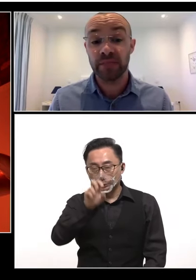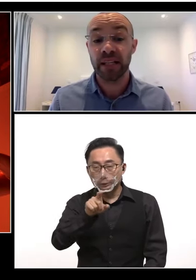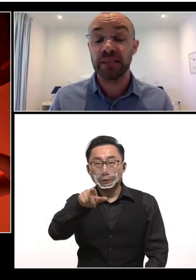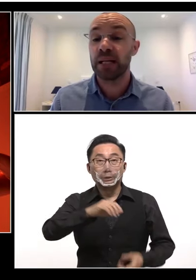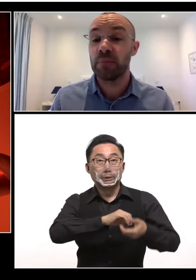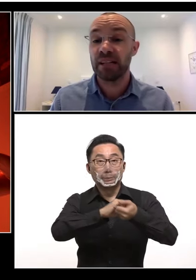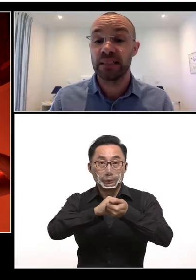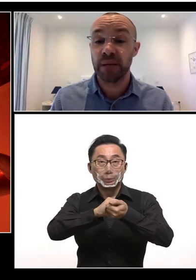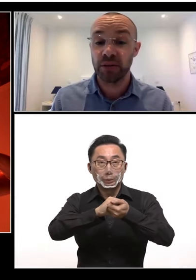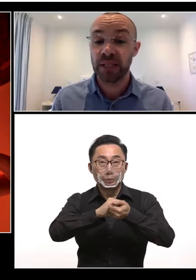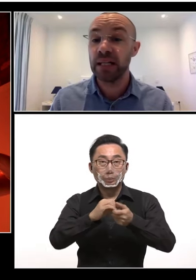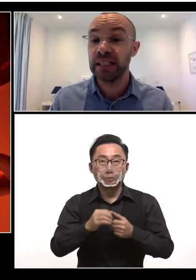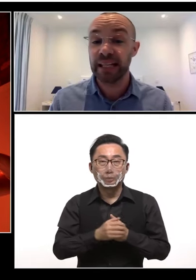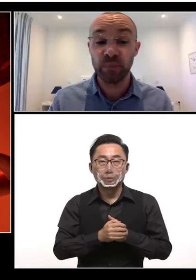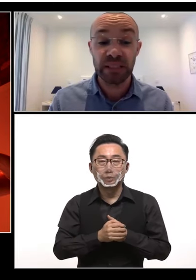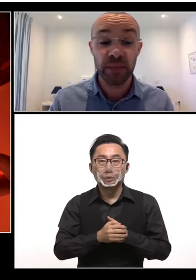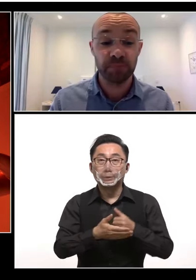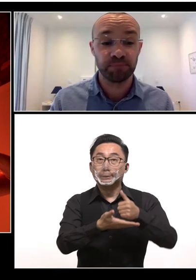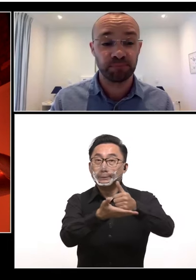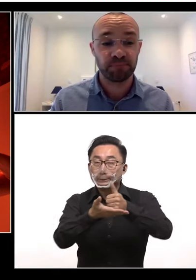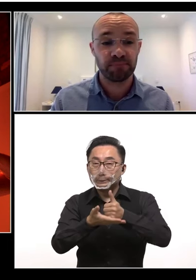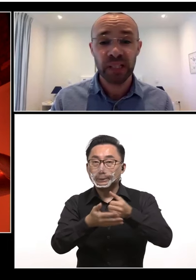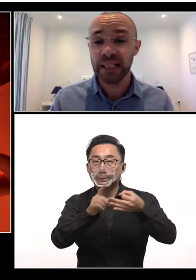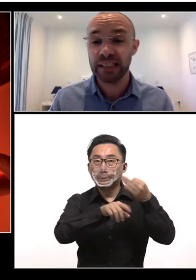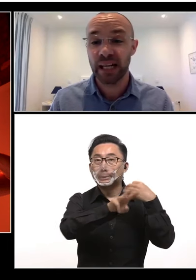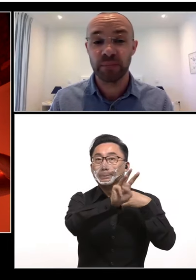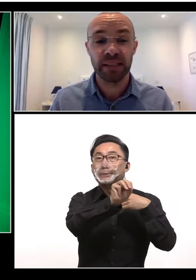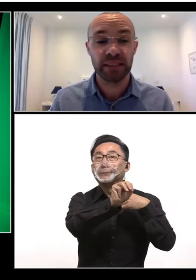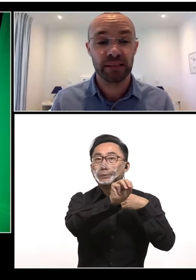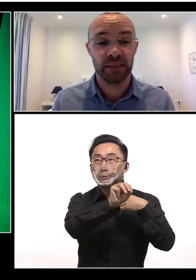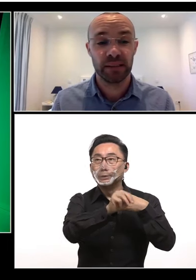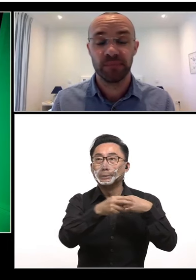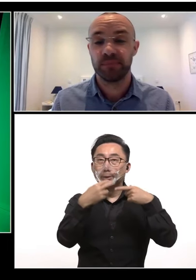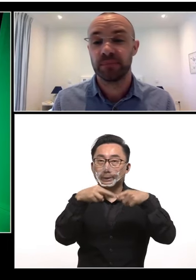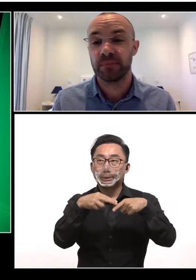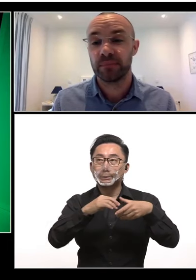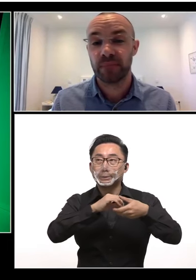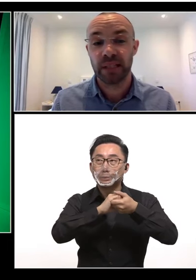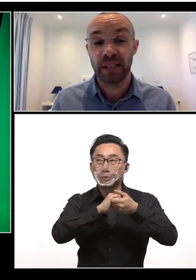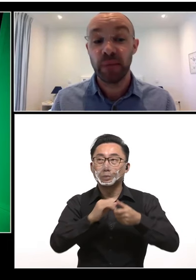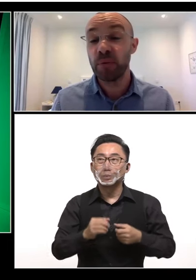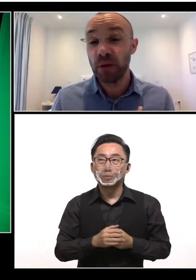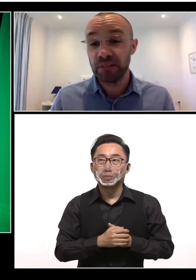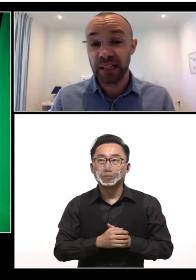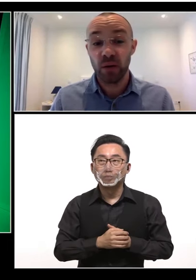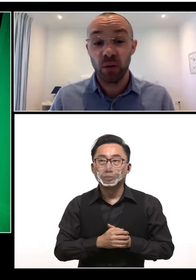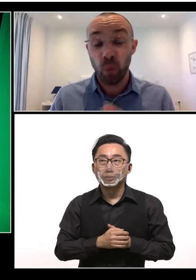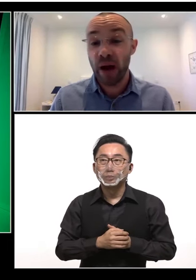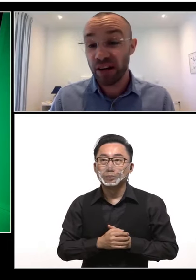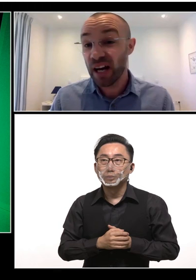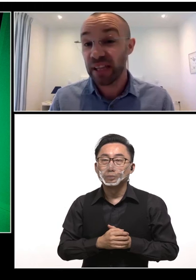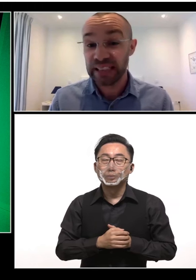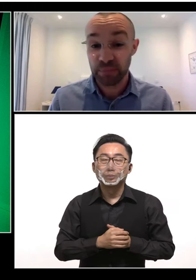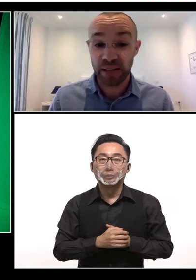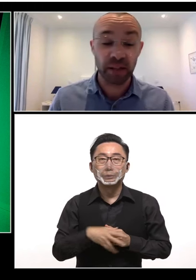Ad Infinitum collaborator Matthew Gurney to help me do it. Next slide, please. Now you might be wondering, where